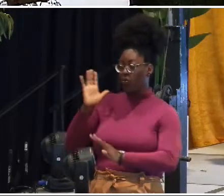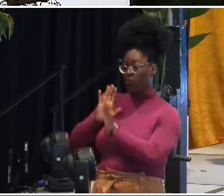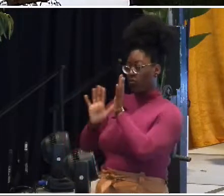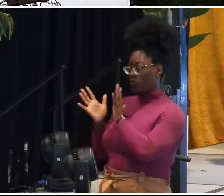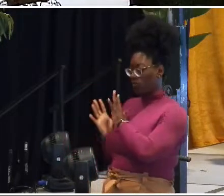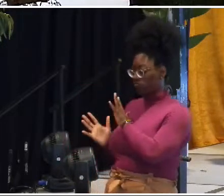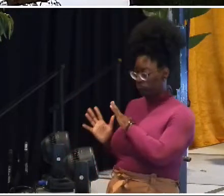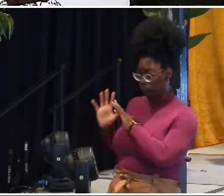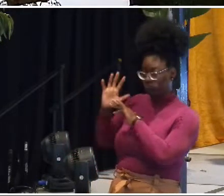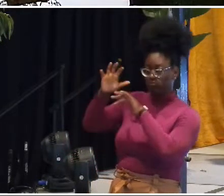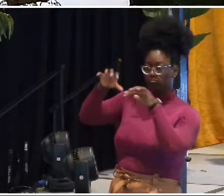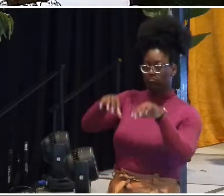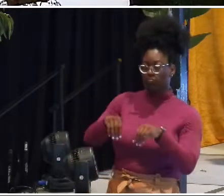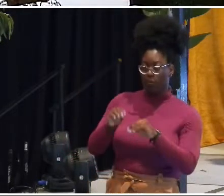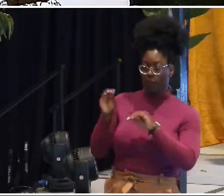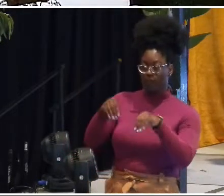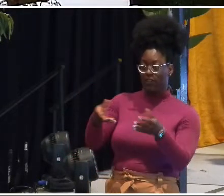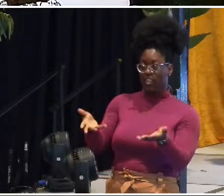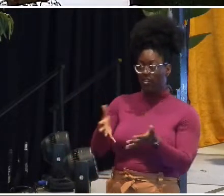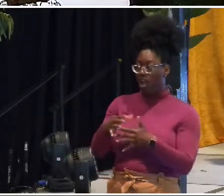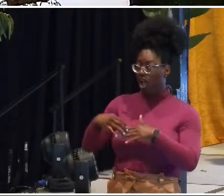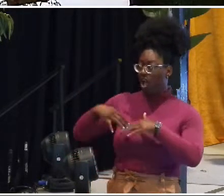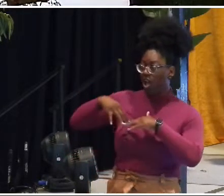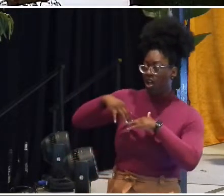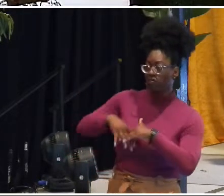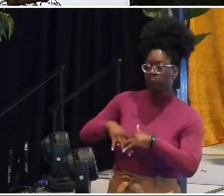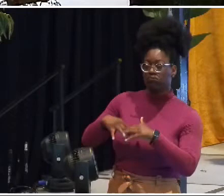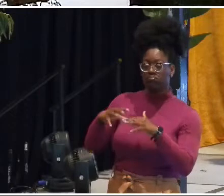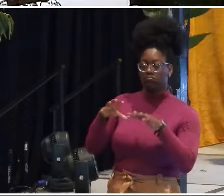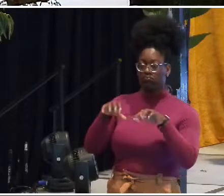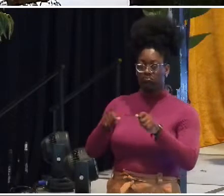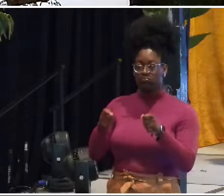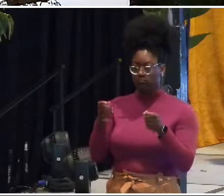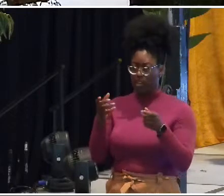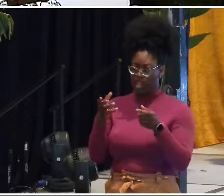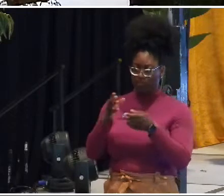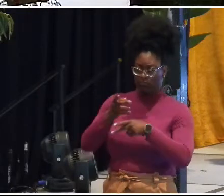other colonial institutions currently occupy.